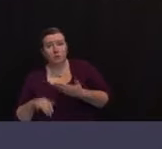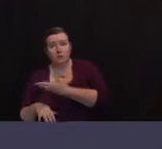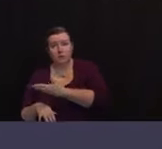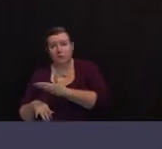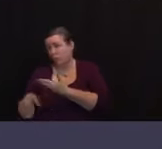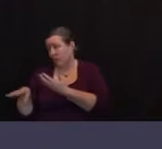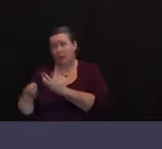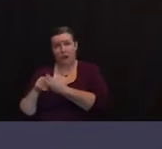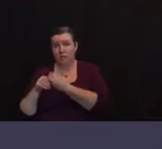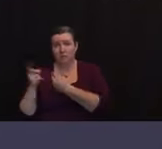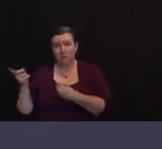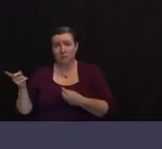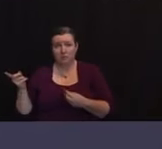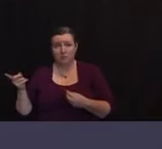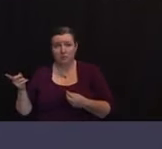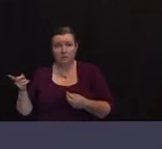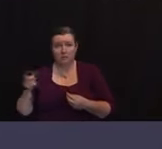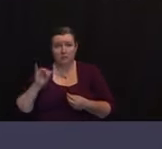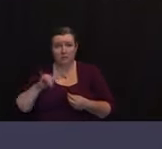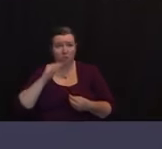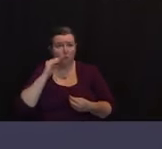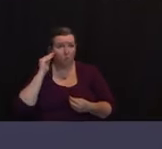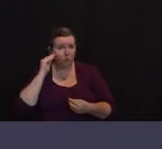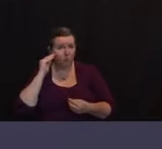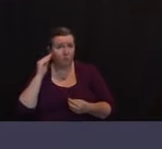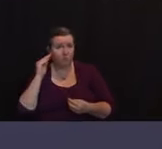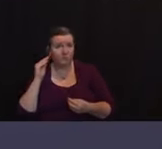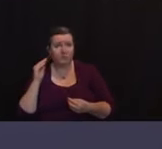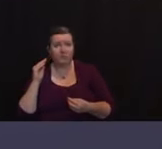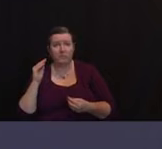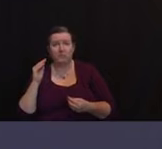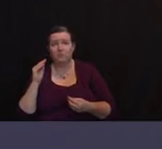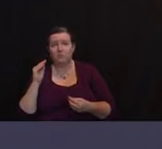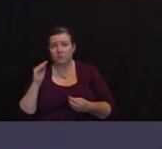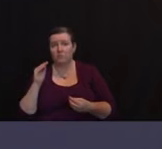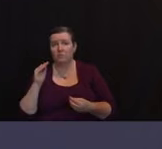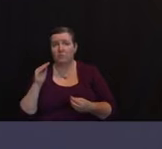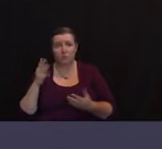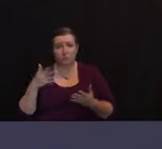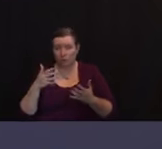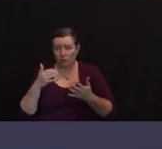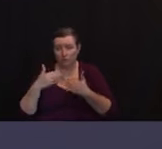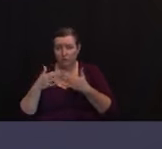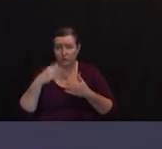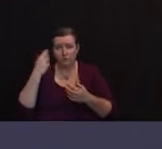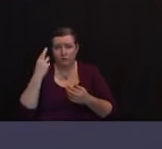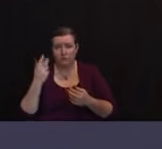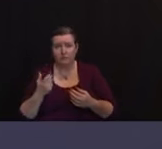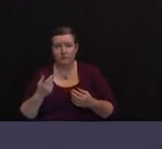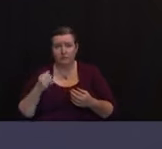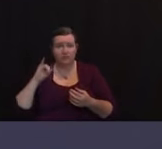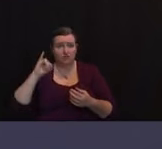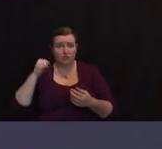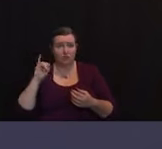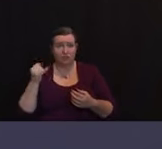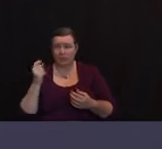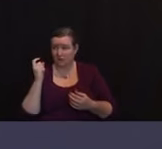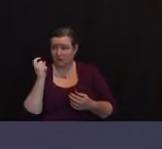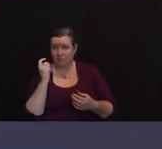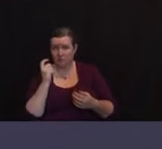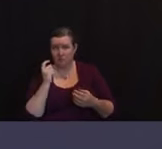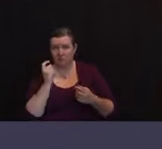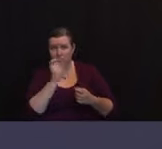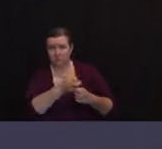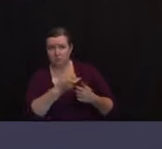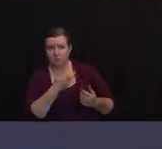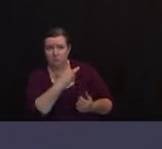are homebound for whatever reason and are unable to be swept into either our federal long-term